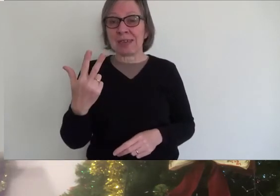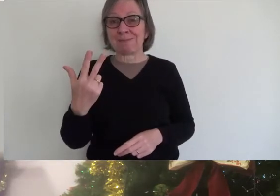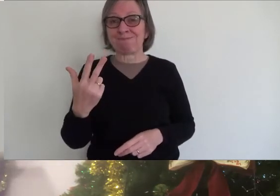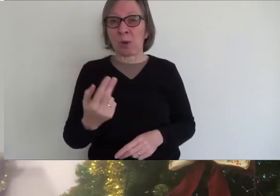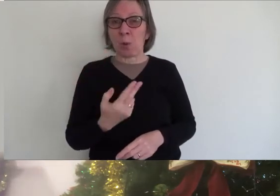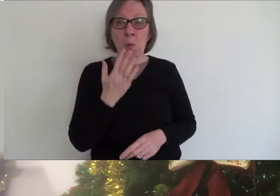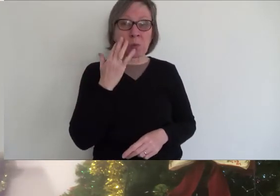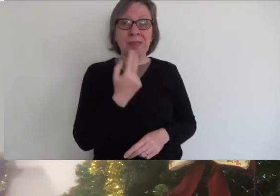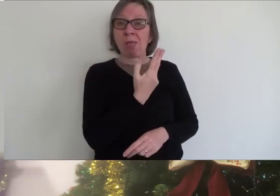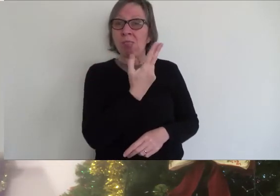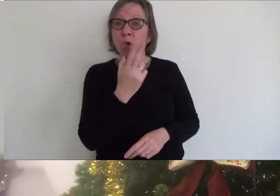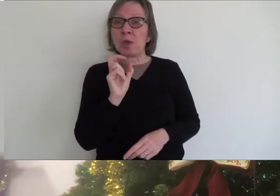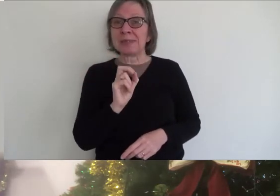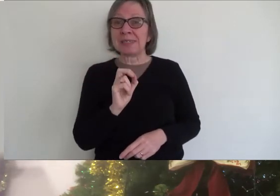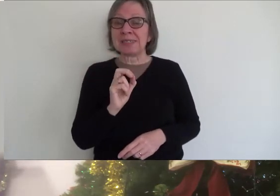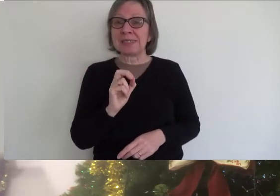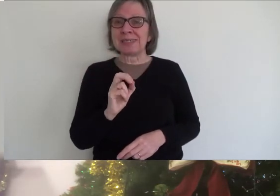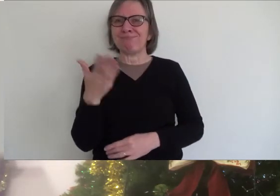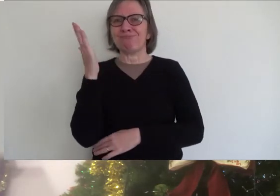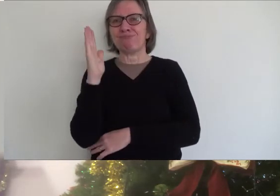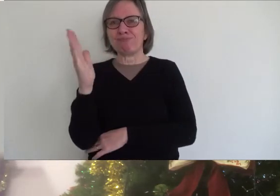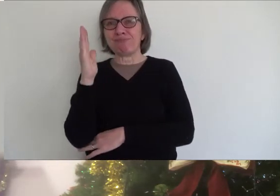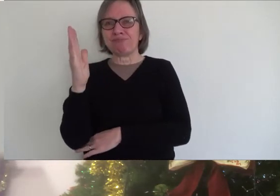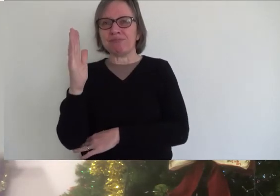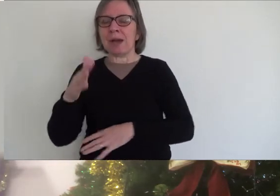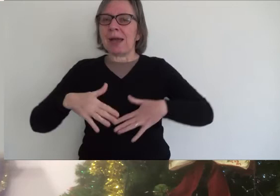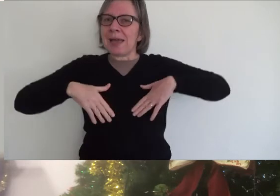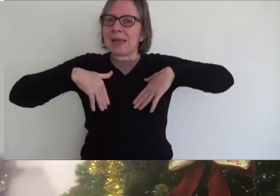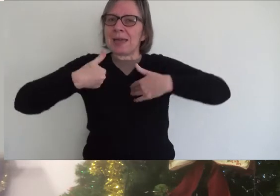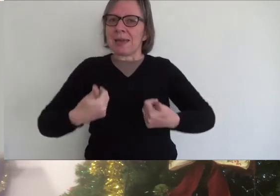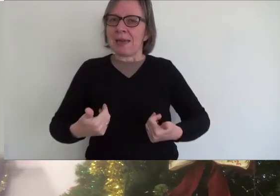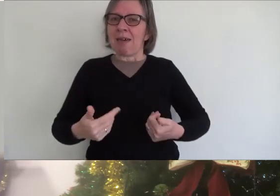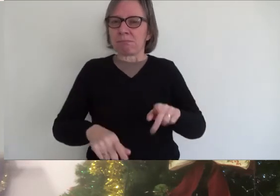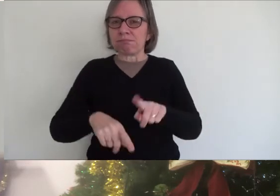the kingdom of God, of healing the sick,